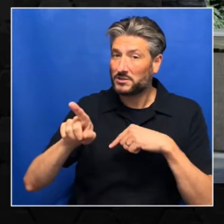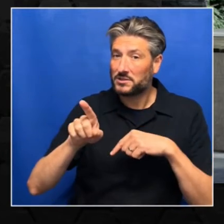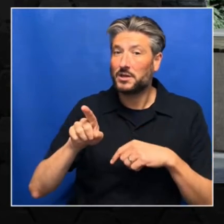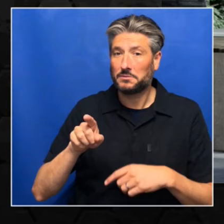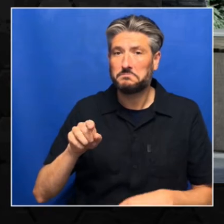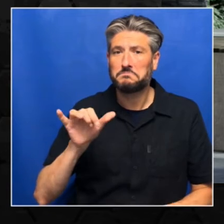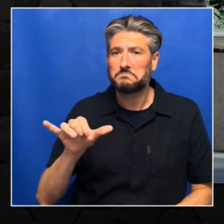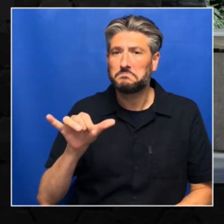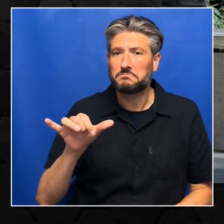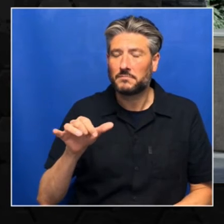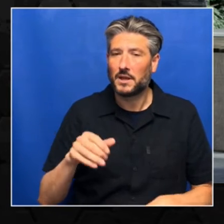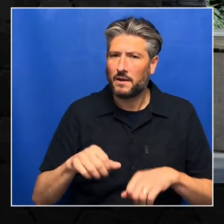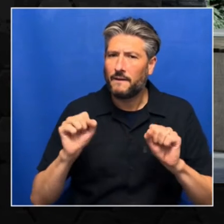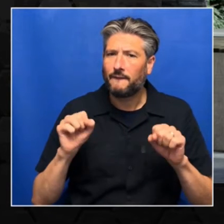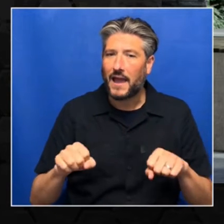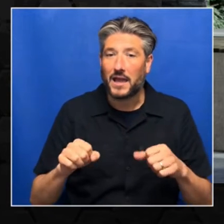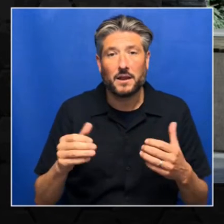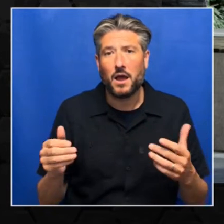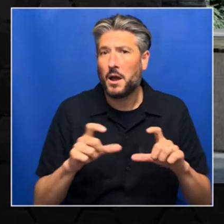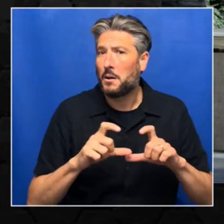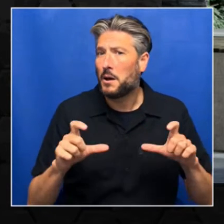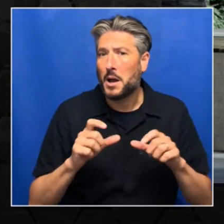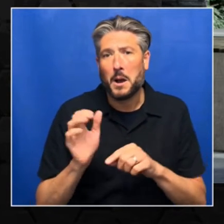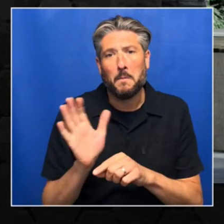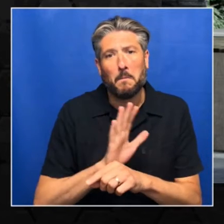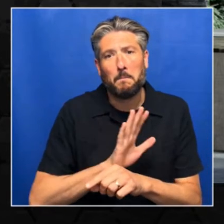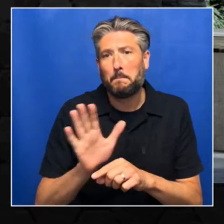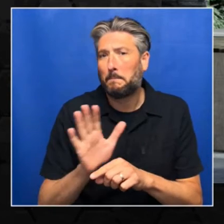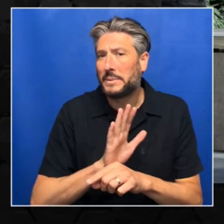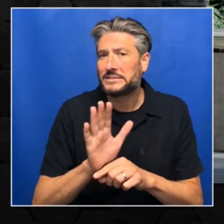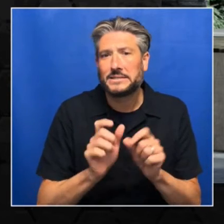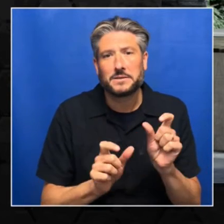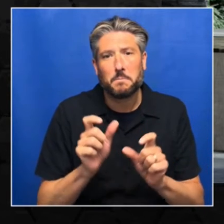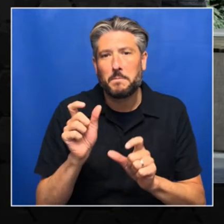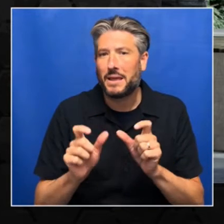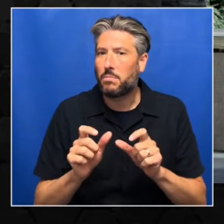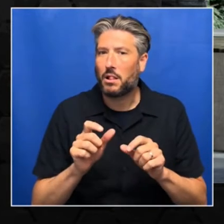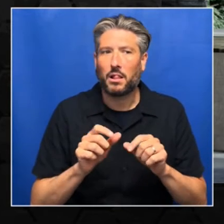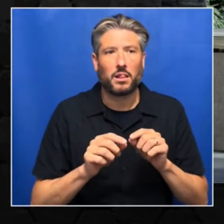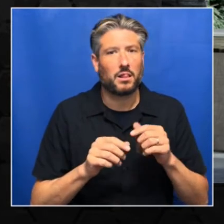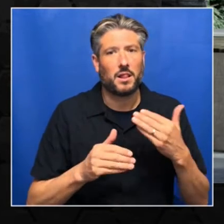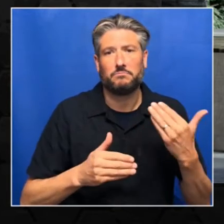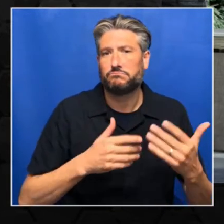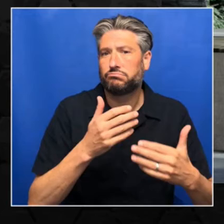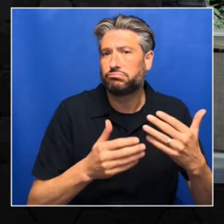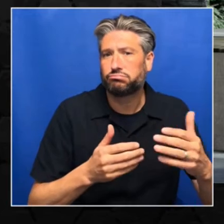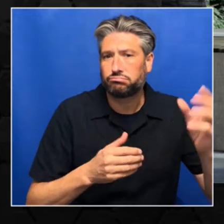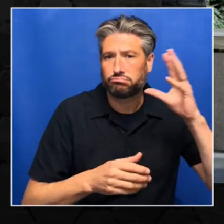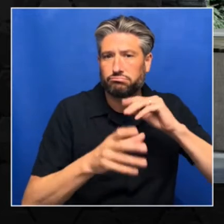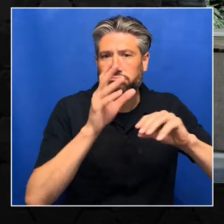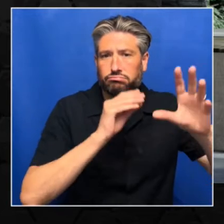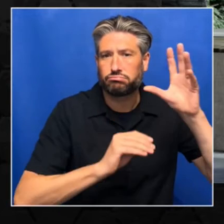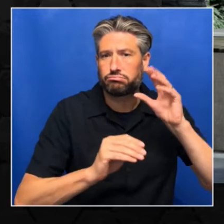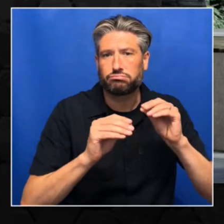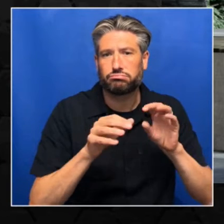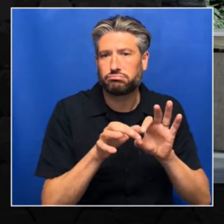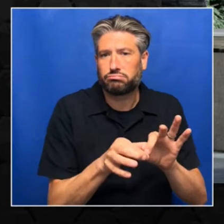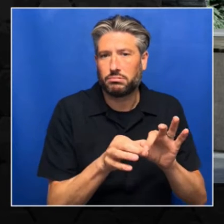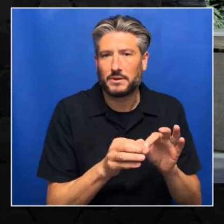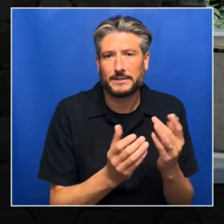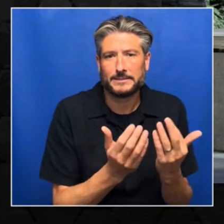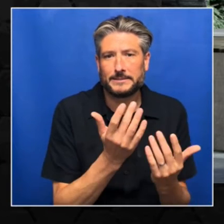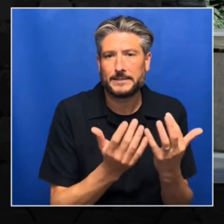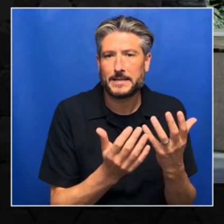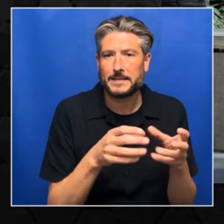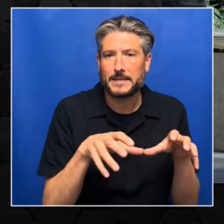are going through tutorials which do not involve a lot of math. So it's definitely possible to work with data, pre-process it, do some machine